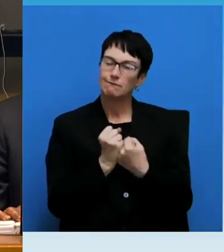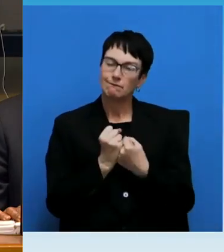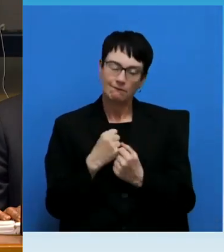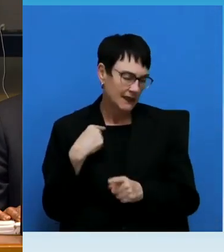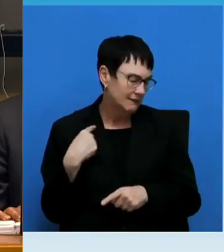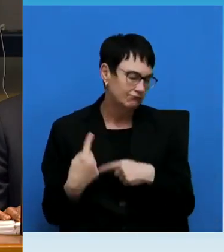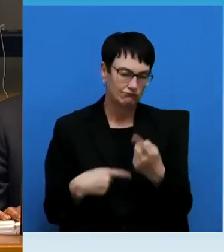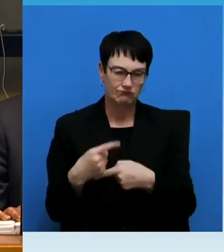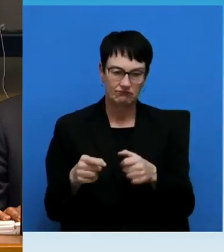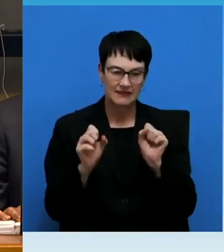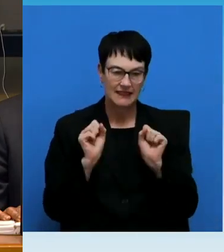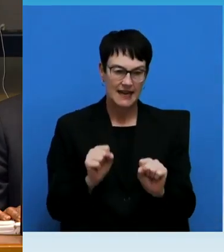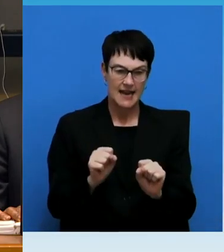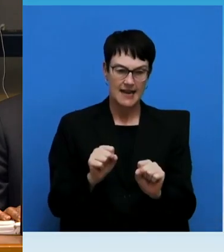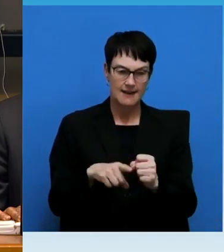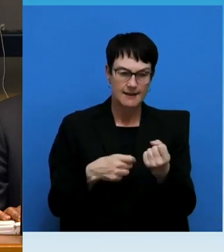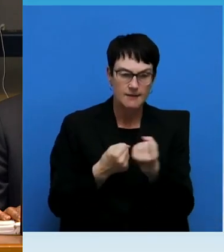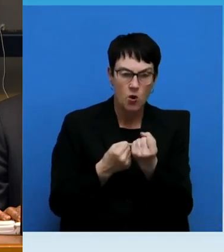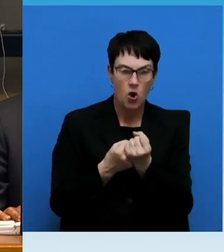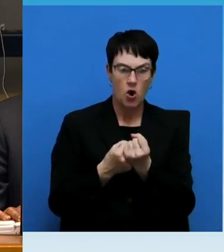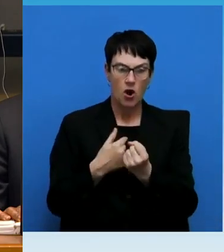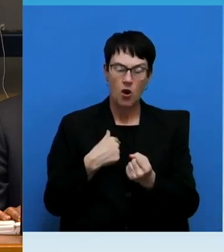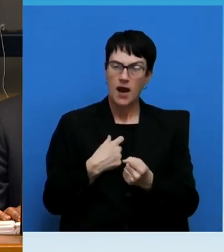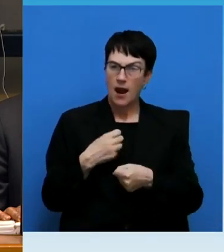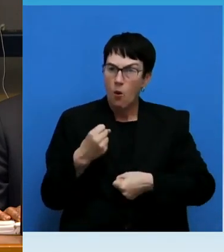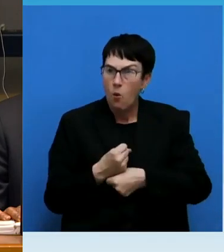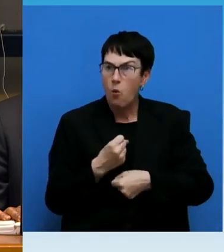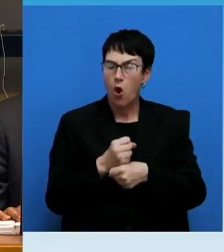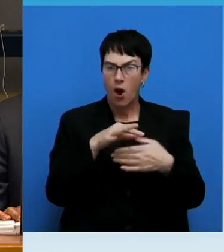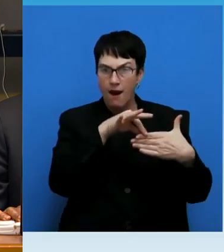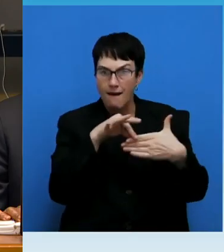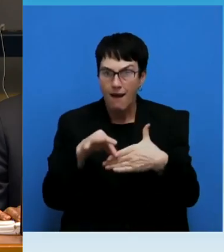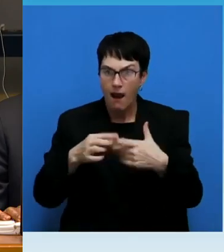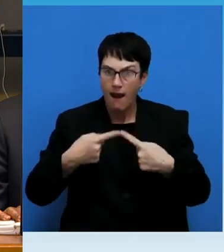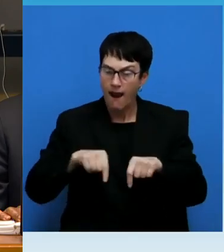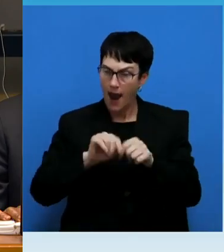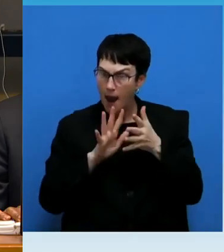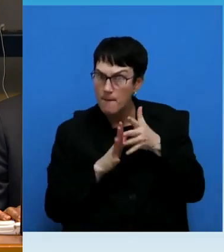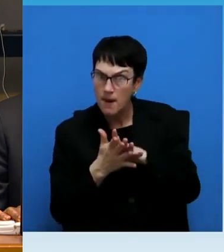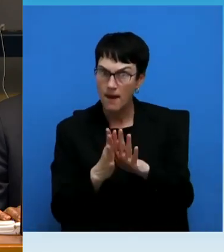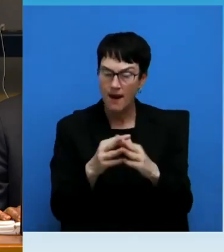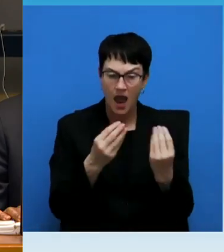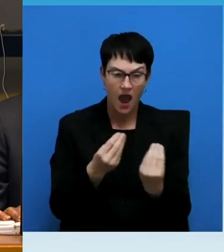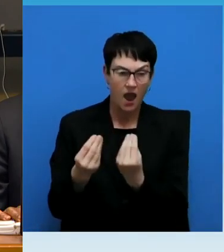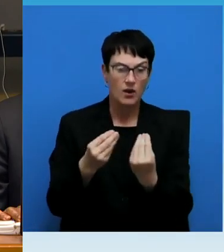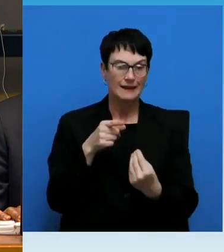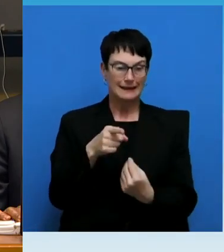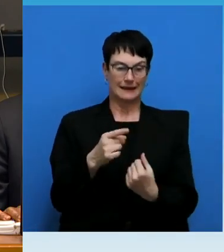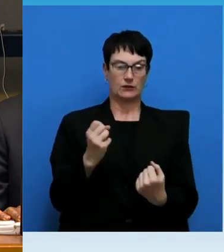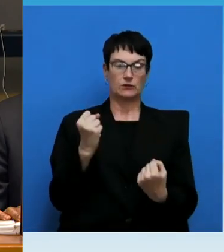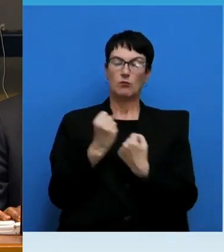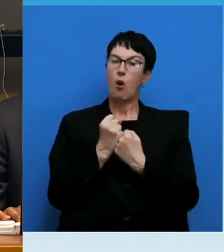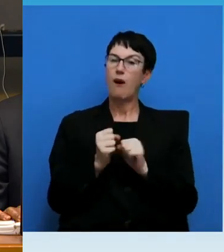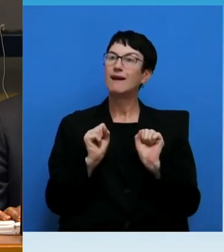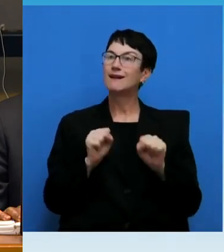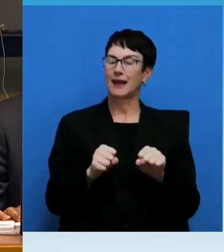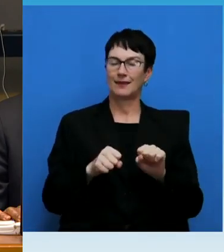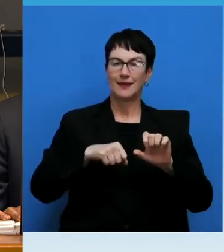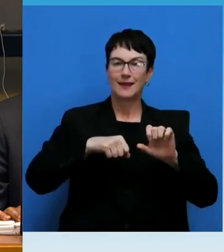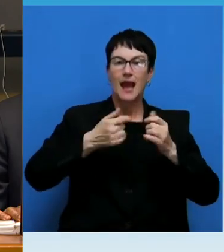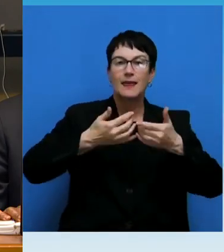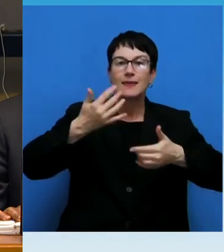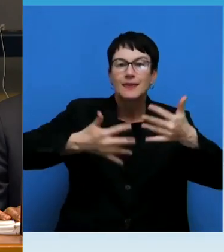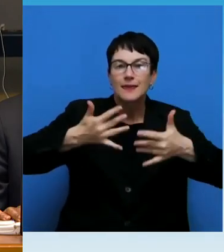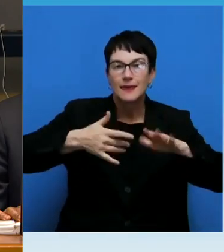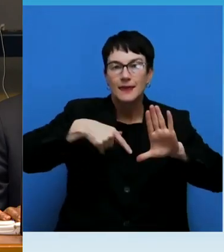necessary to this work rigorously and systematically. Despite this achievement, we know that